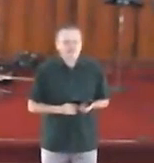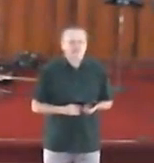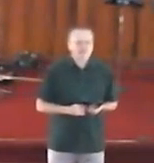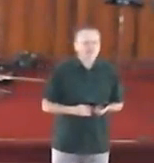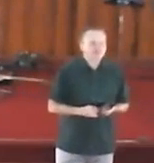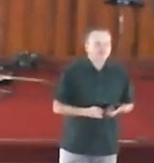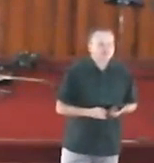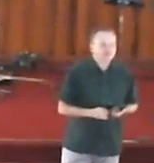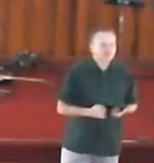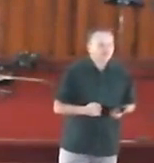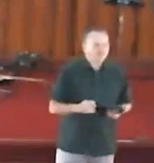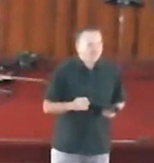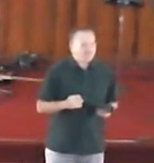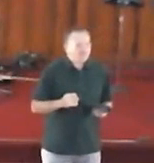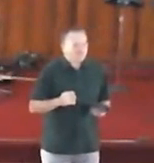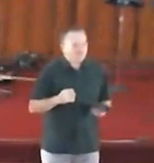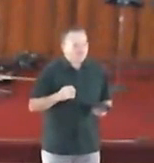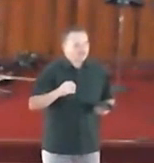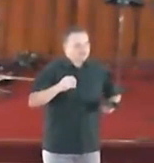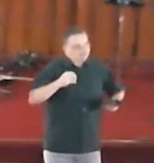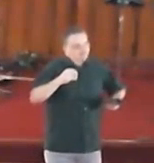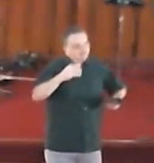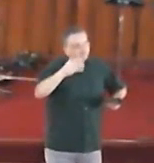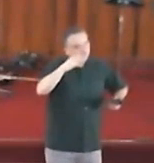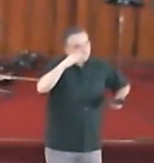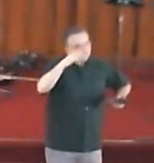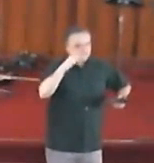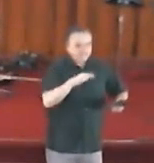identifying yourself with someone.